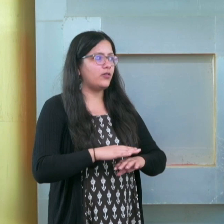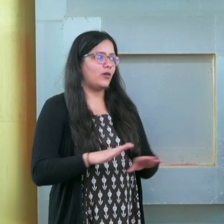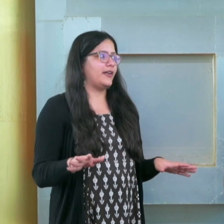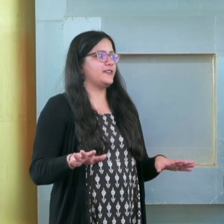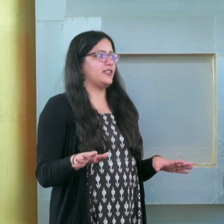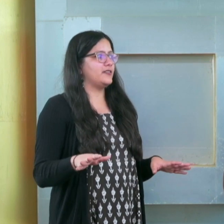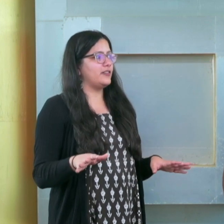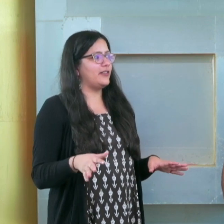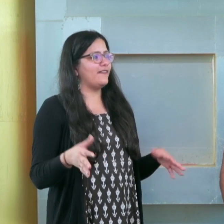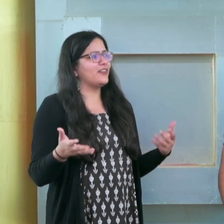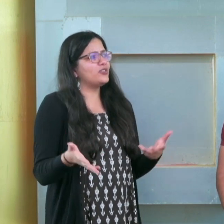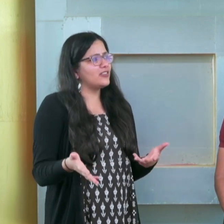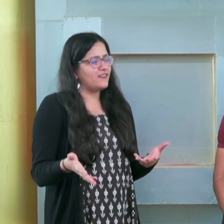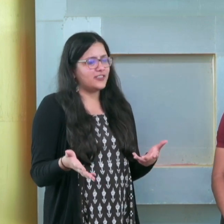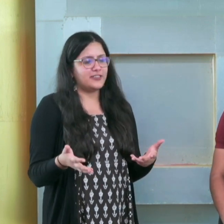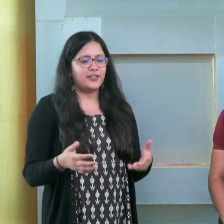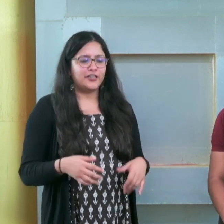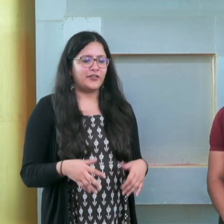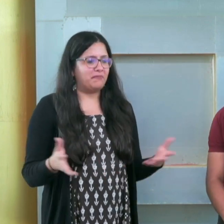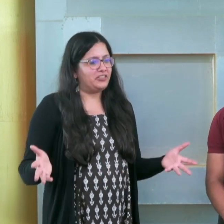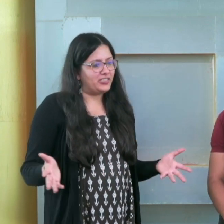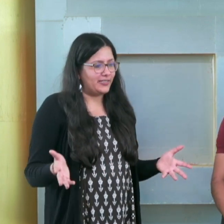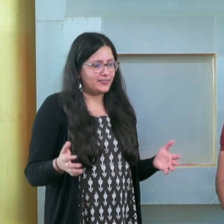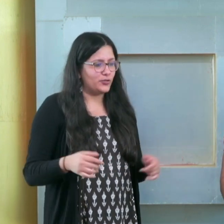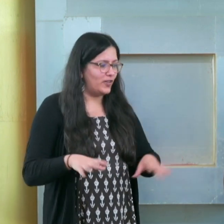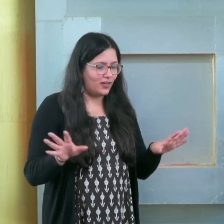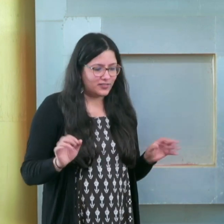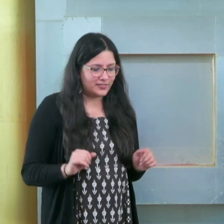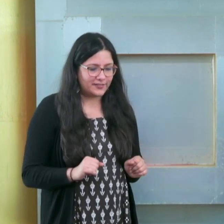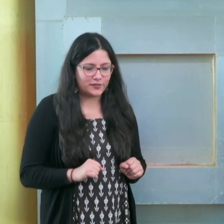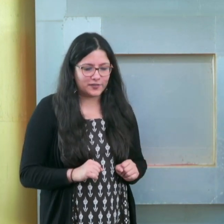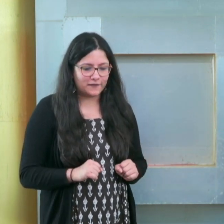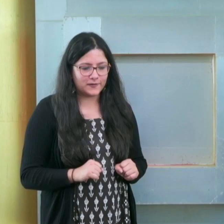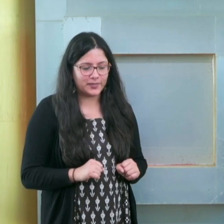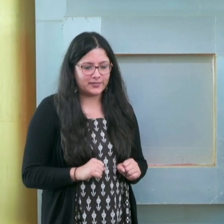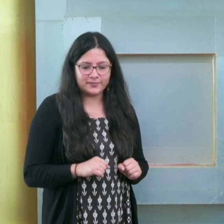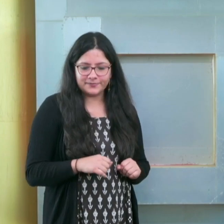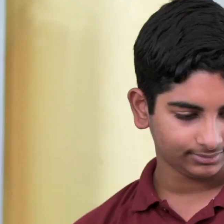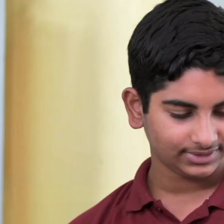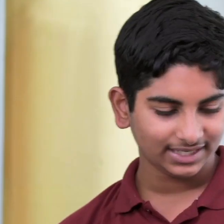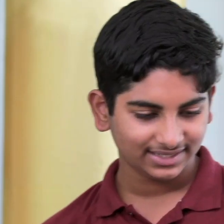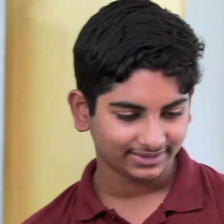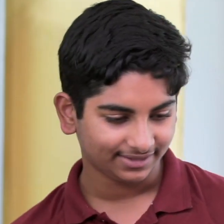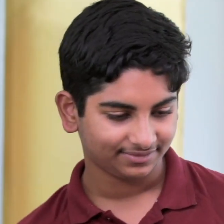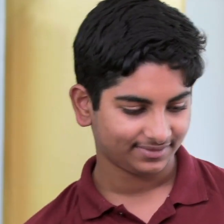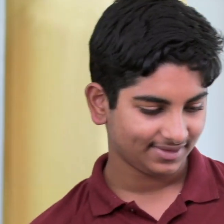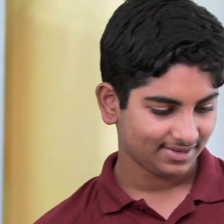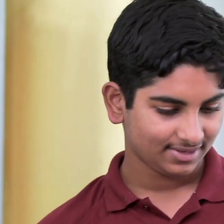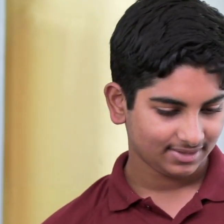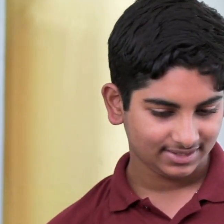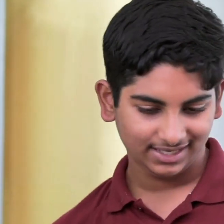them on all kinds of things. So you'll have like cushion covers, you have bed sheets, duvet covers, that sort of stuff as well. It's nice to